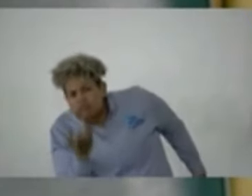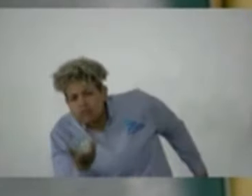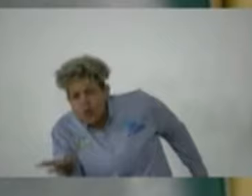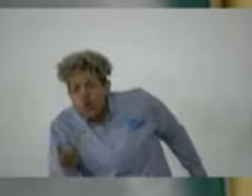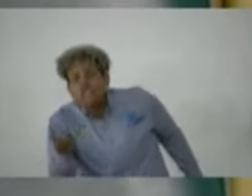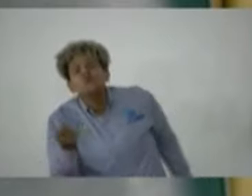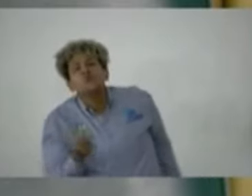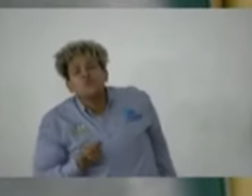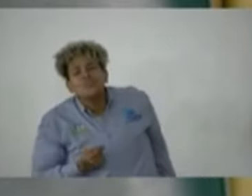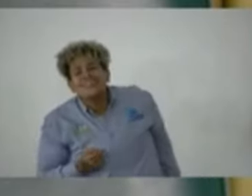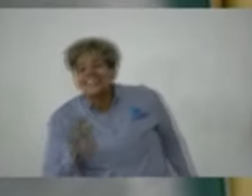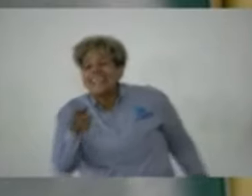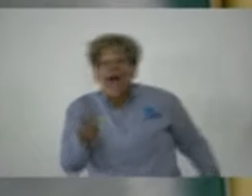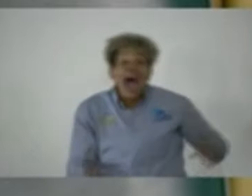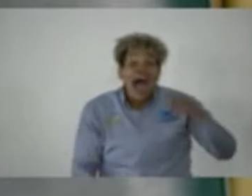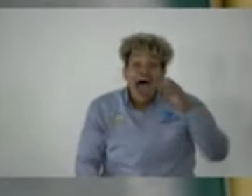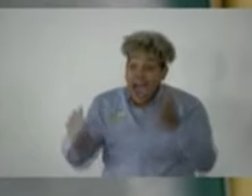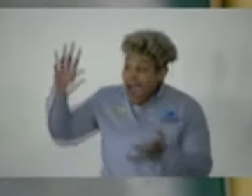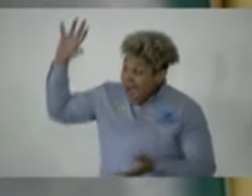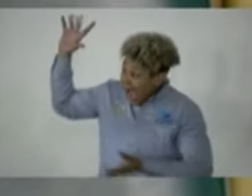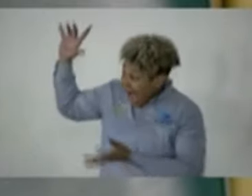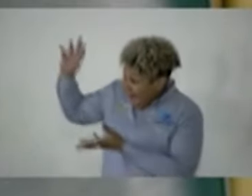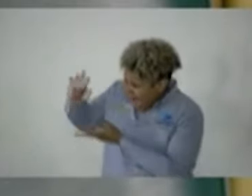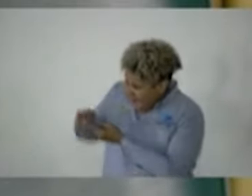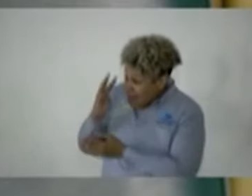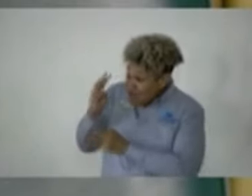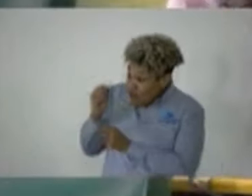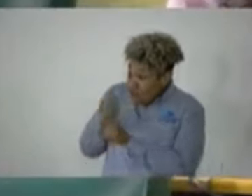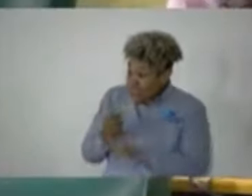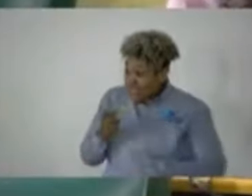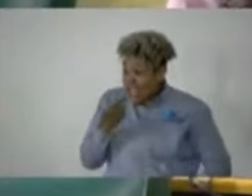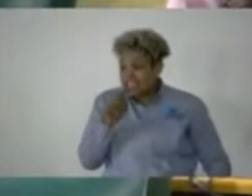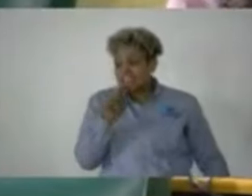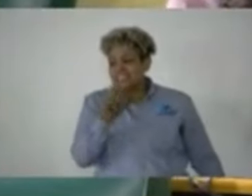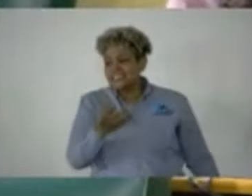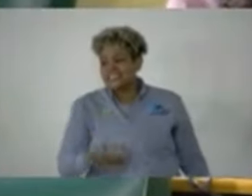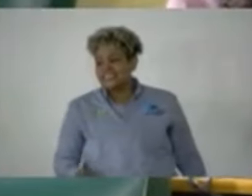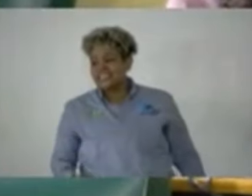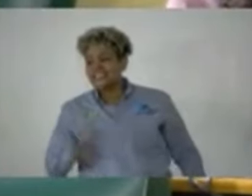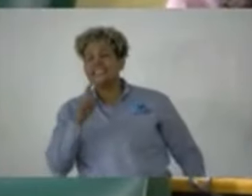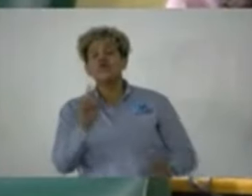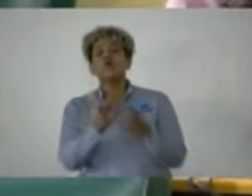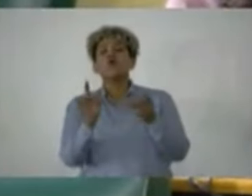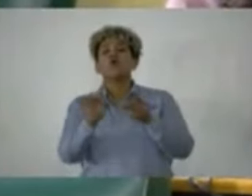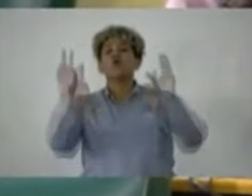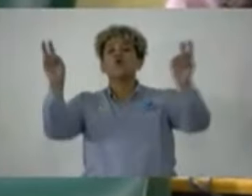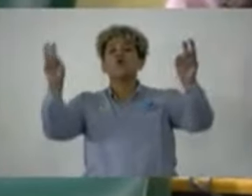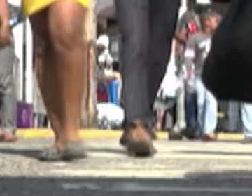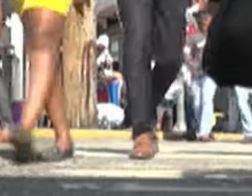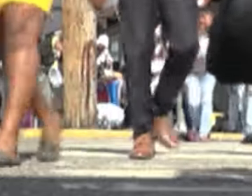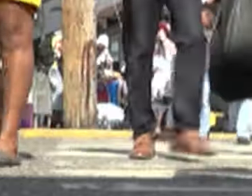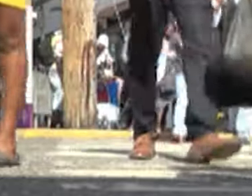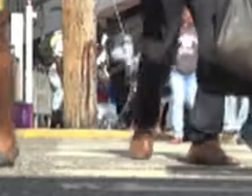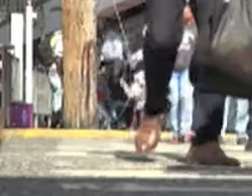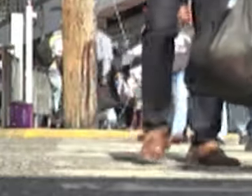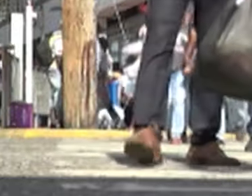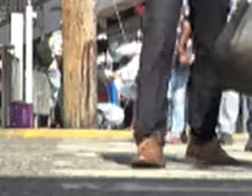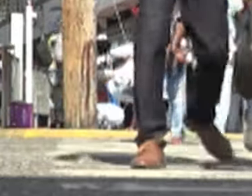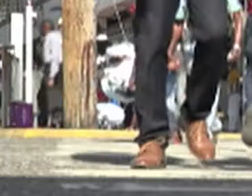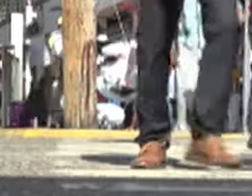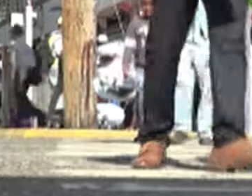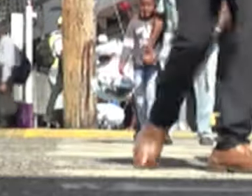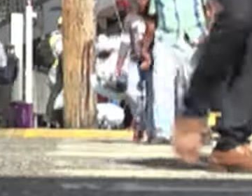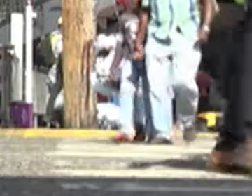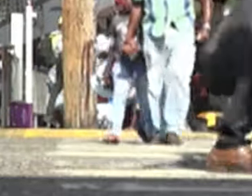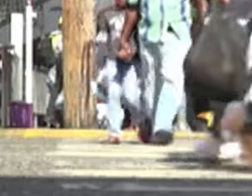aside for the reverse income tax credit to fund a bigger increase in the income tax threshold. The $20,000